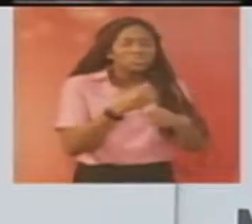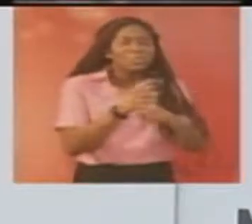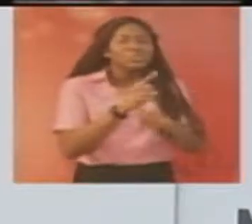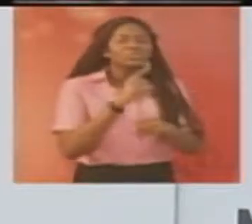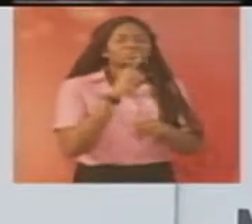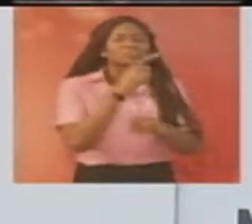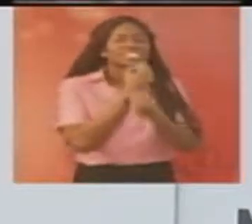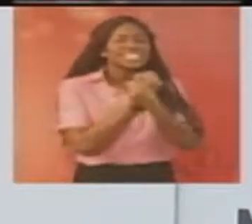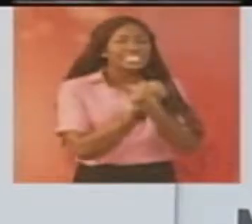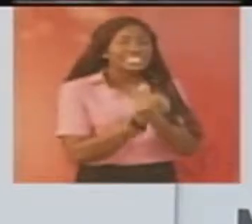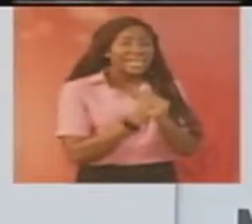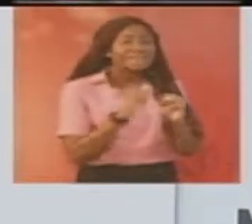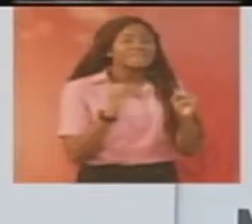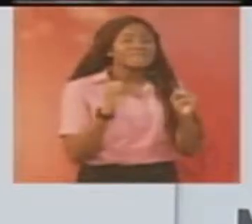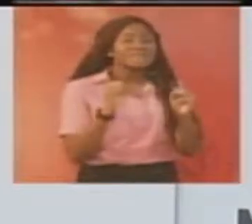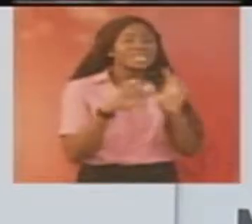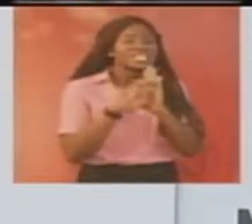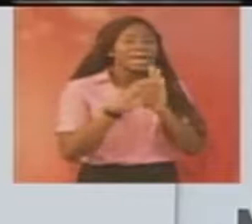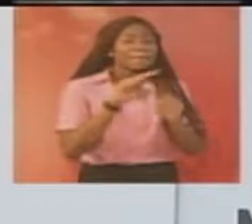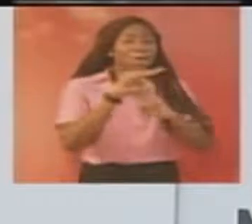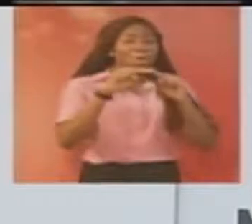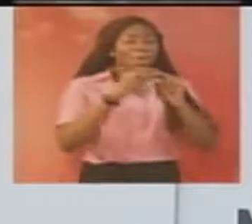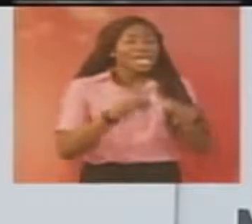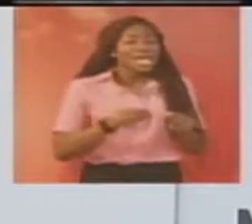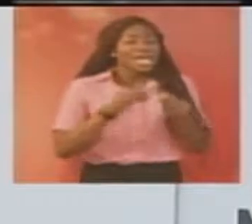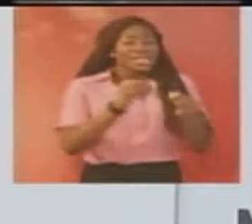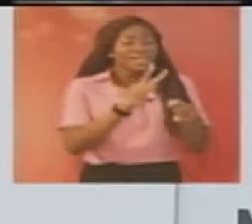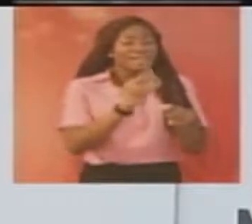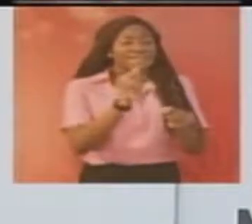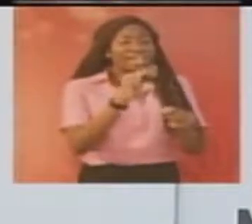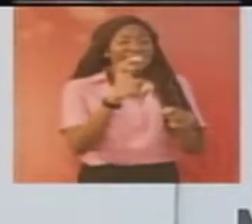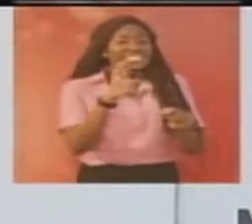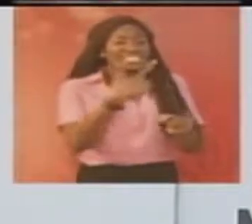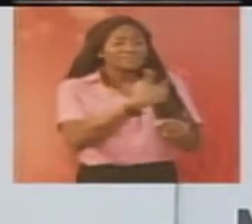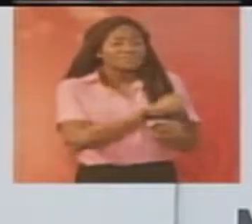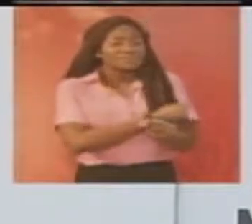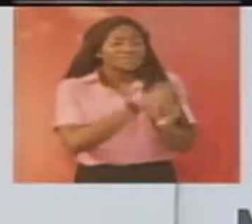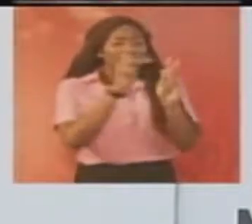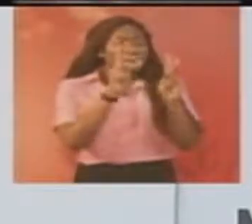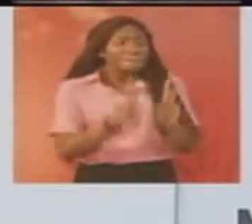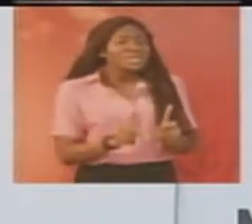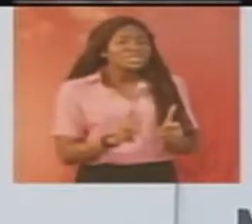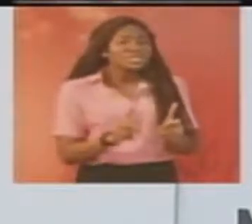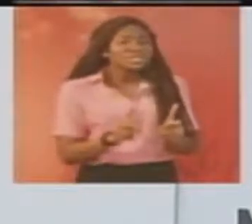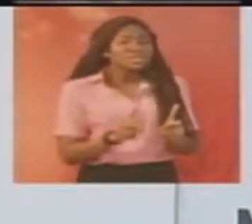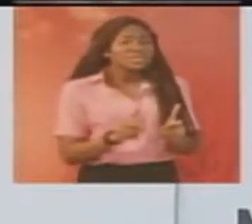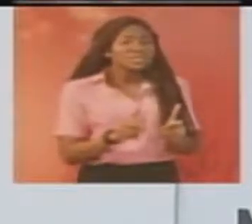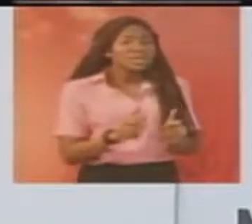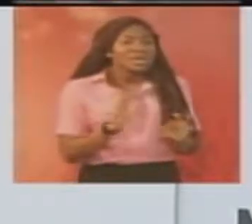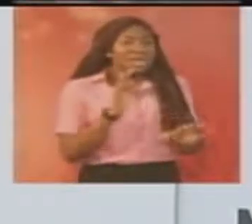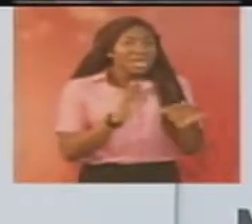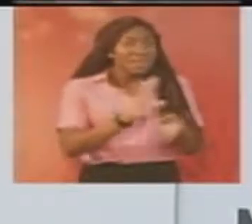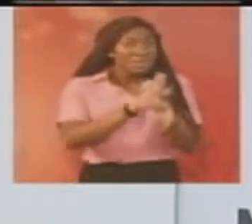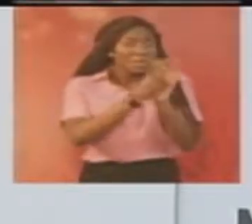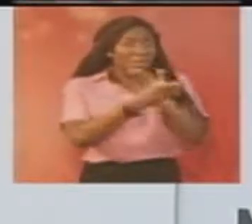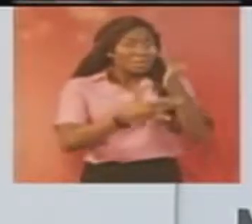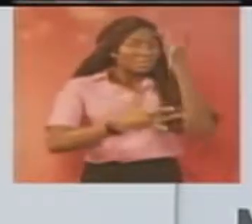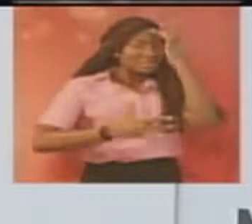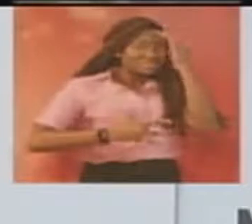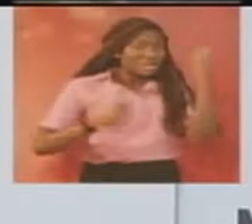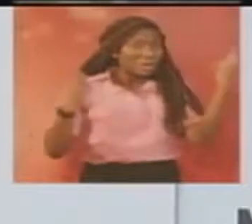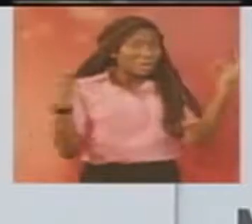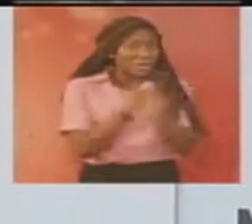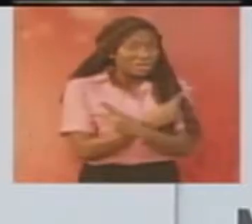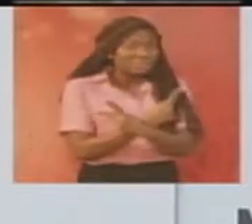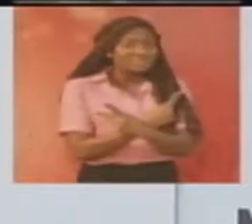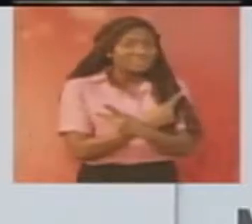I give this vaccine to a person, do they have any immune response? Not immune response, any adverse response. And so far, for